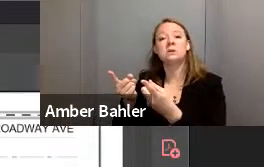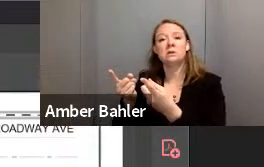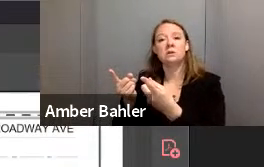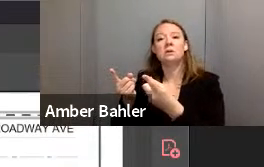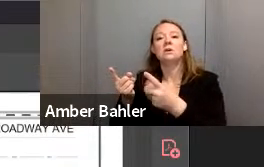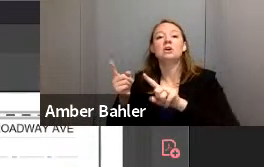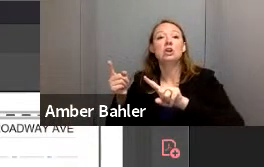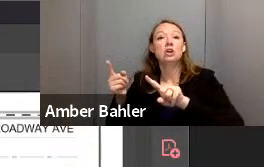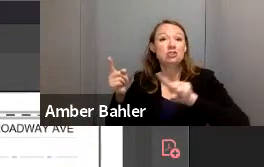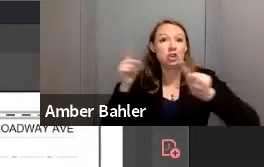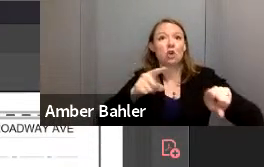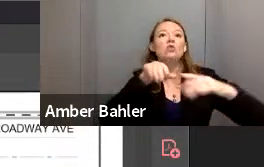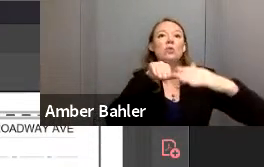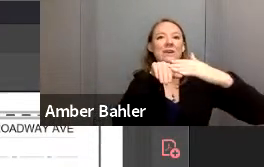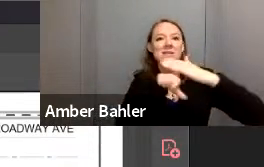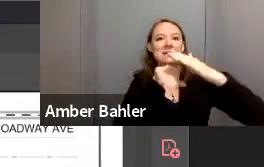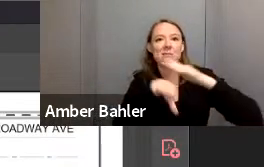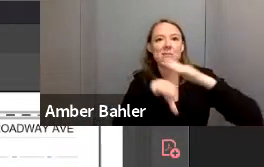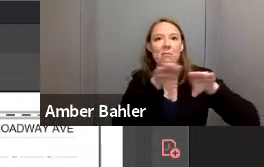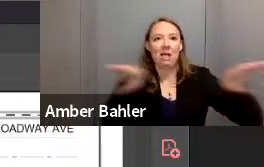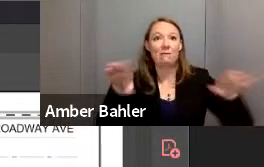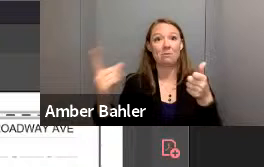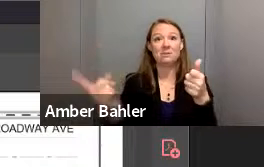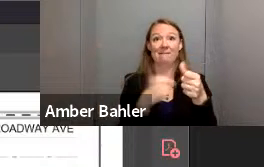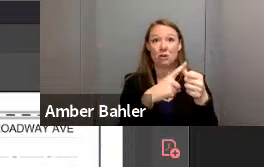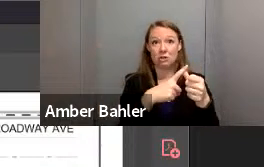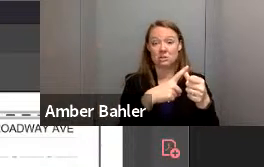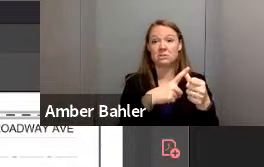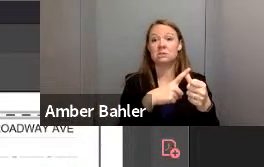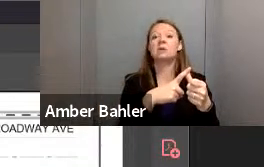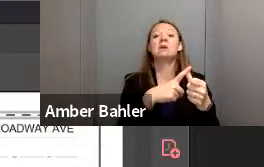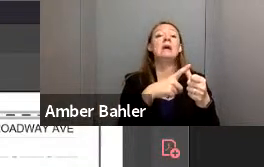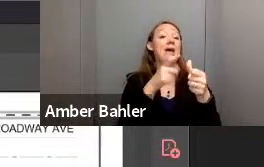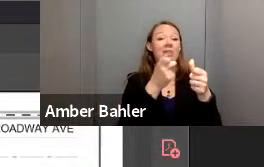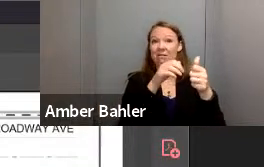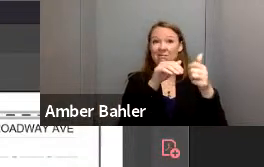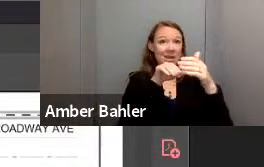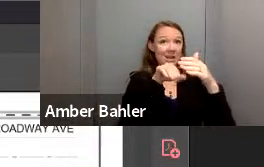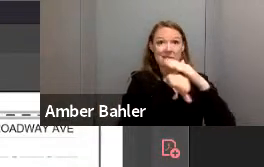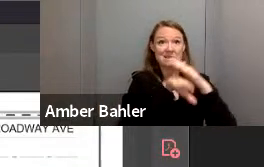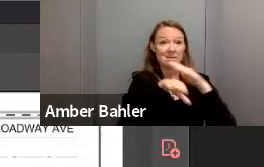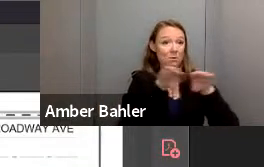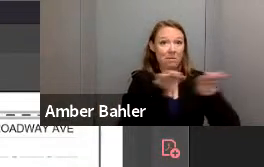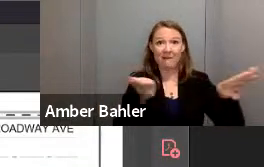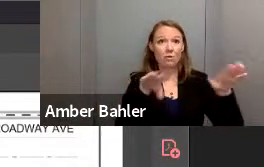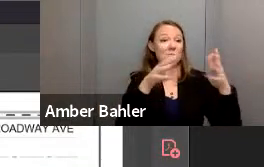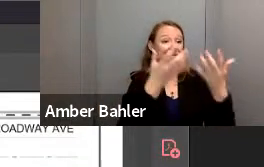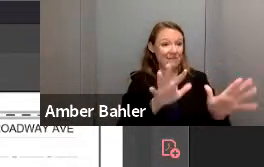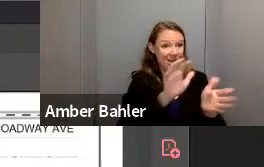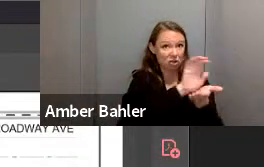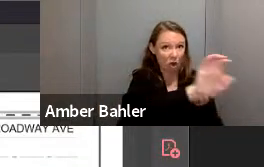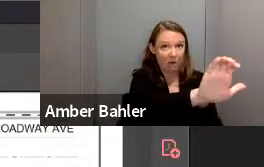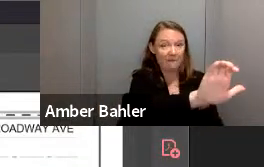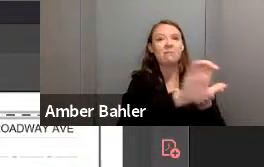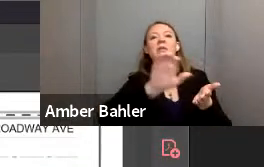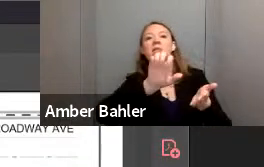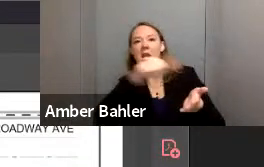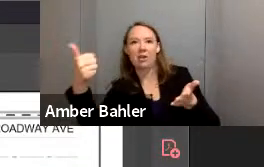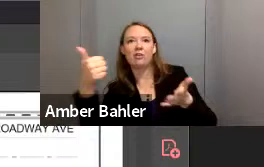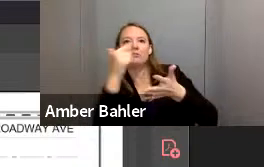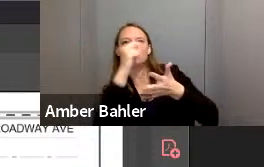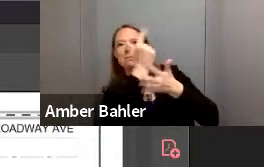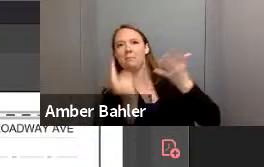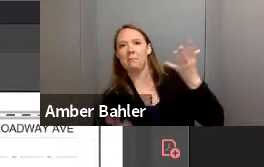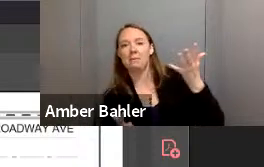accessible platforms first, and then all others afterwards. Now, after this project is done,